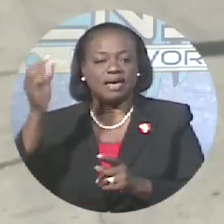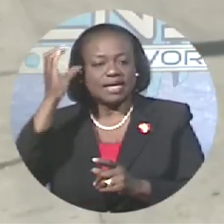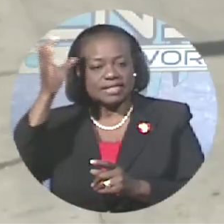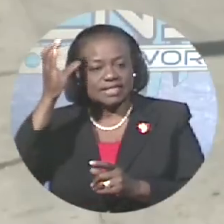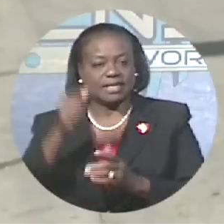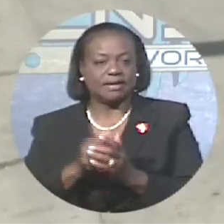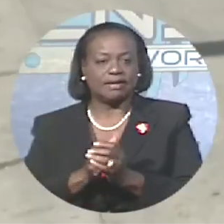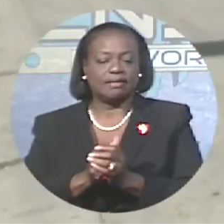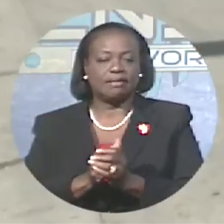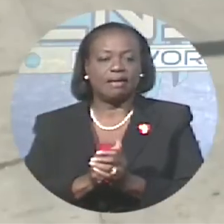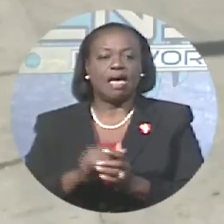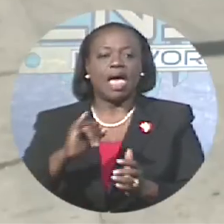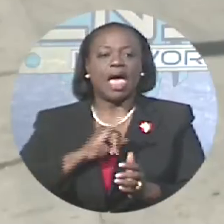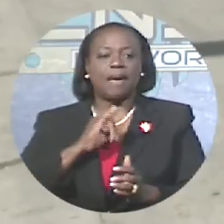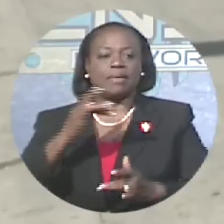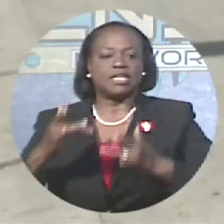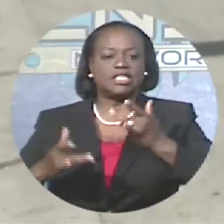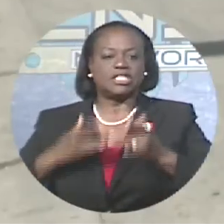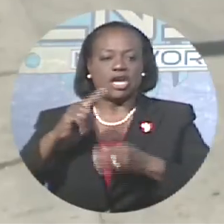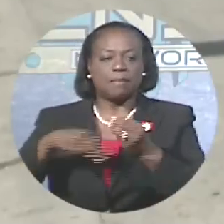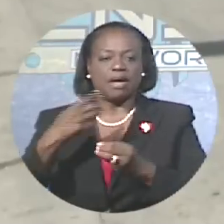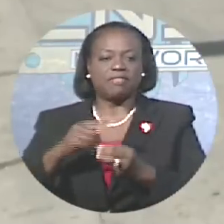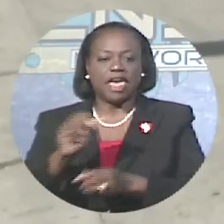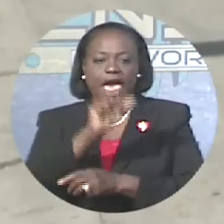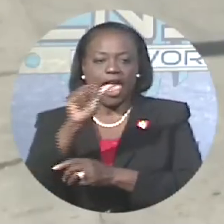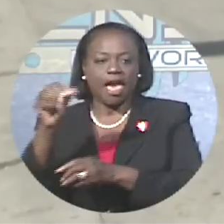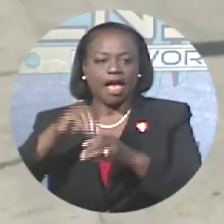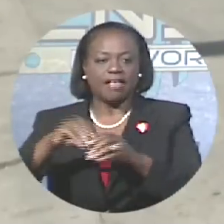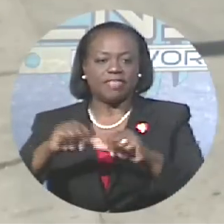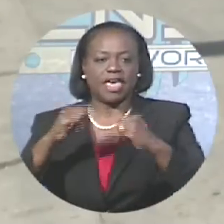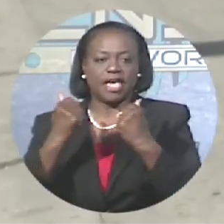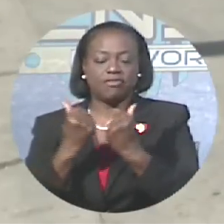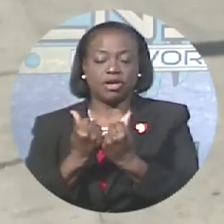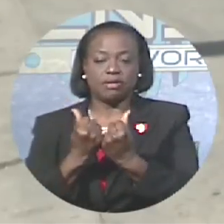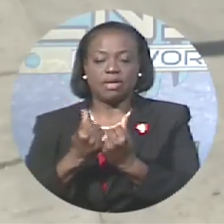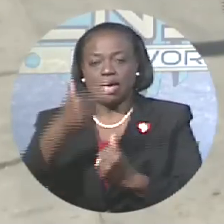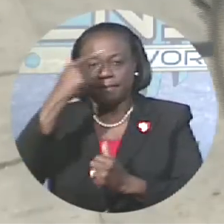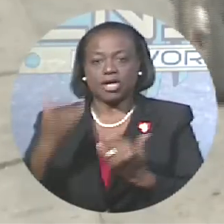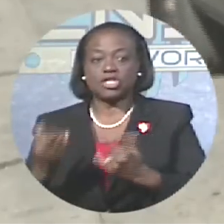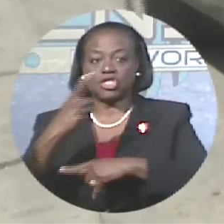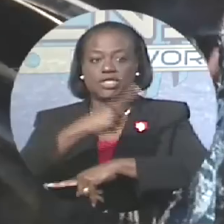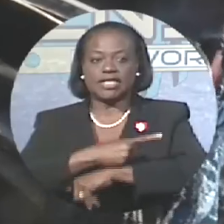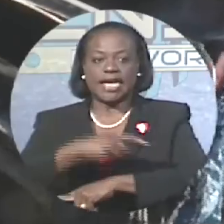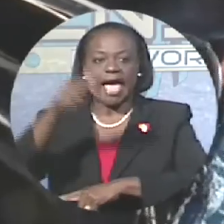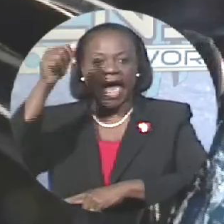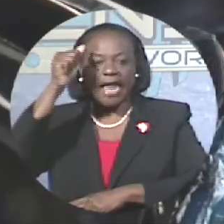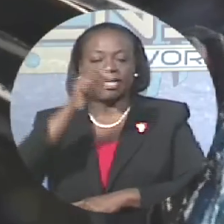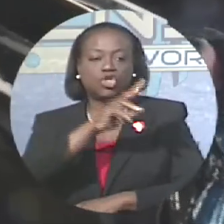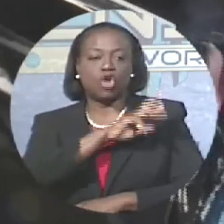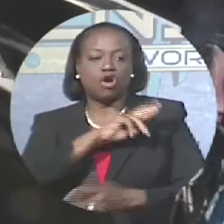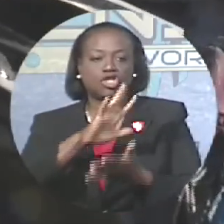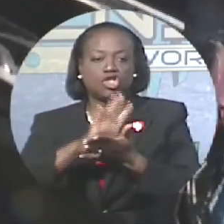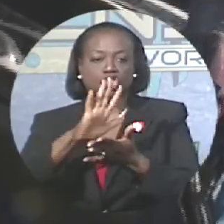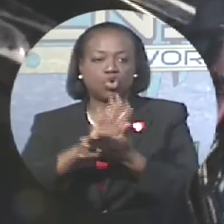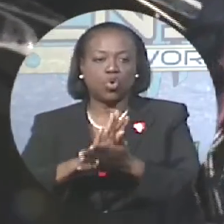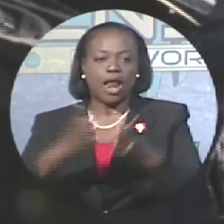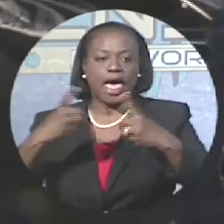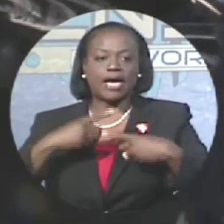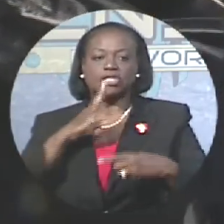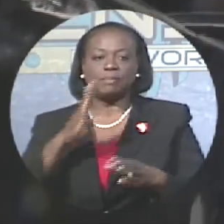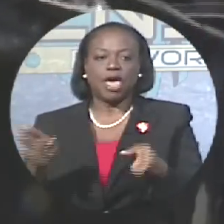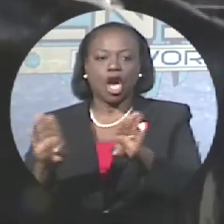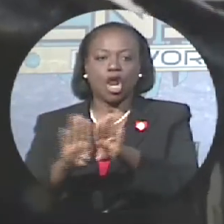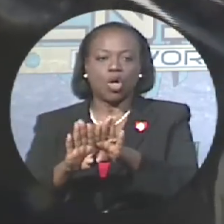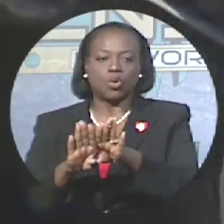concerned about the air quality in this area because today Anatol Rodgers School had to be closed down.